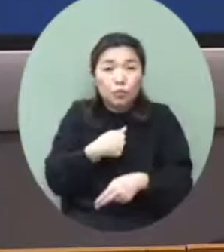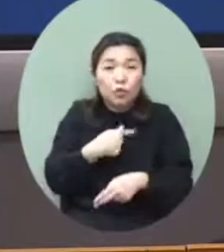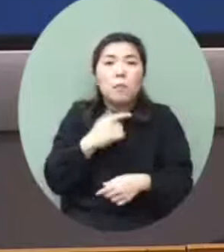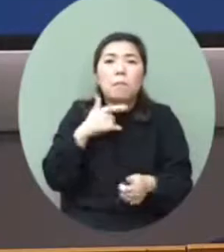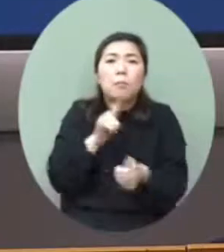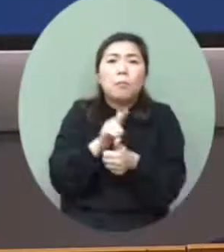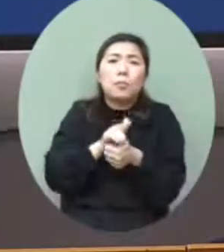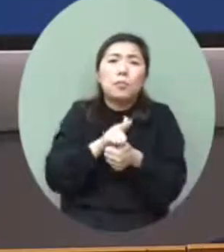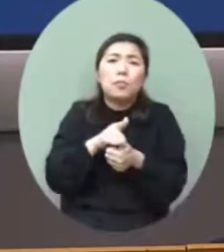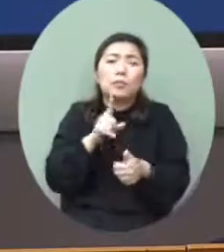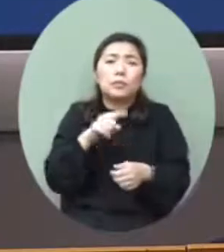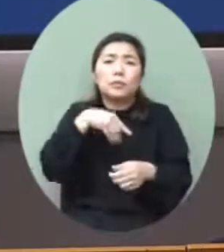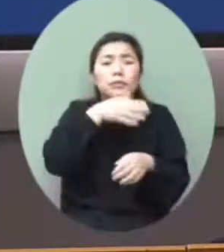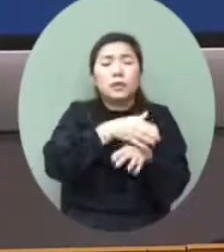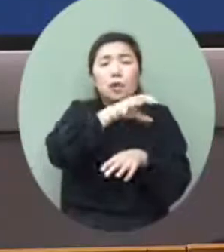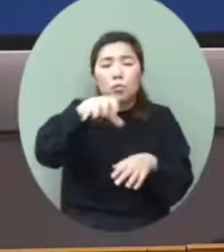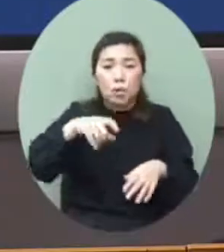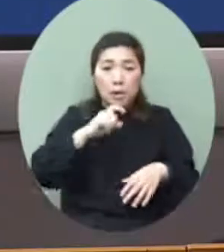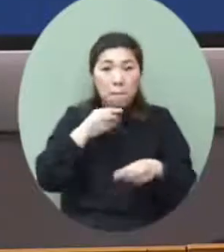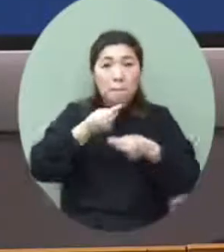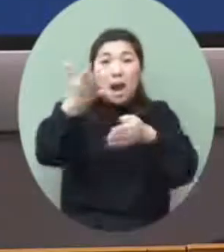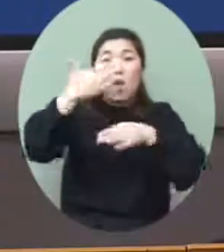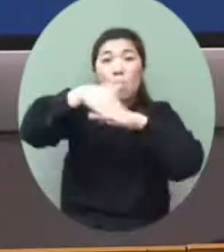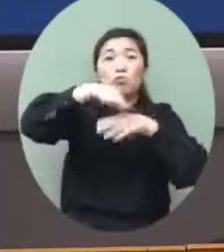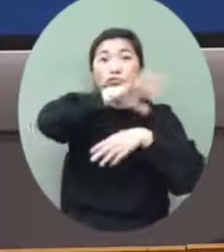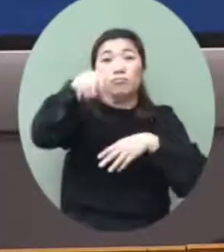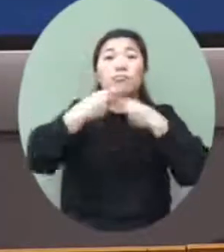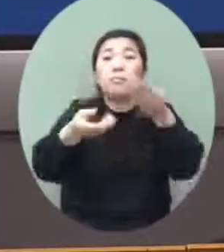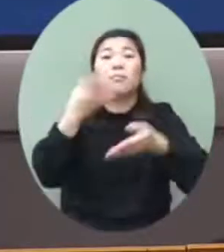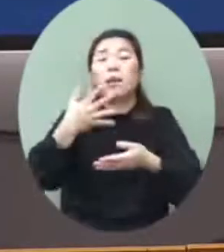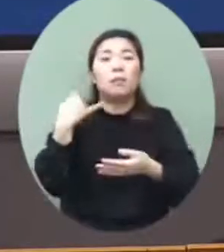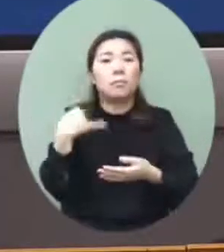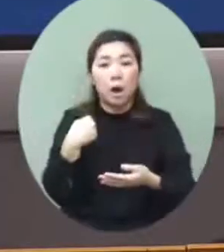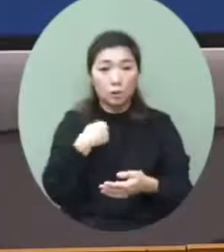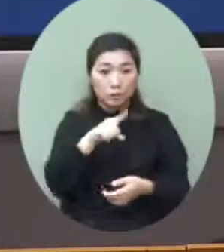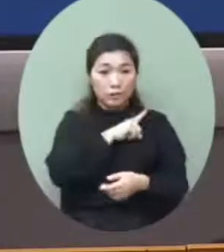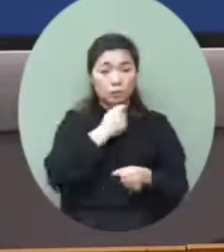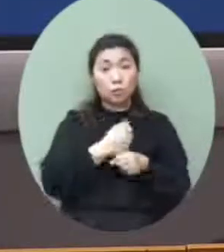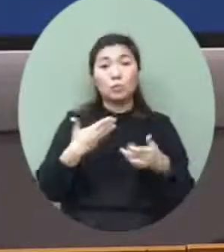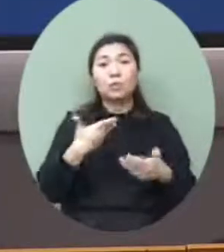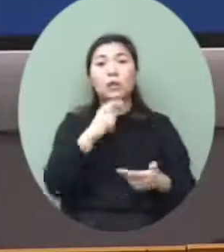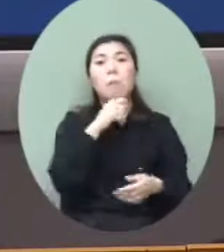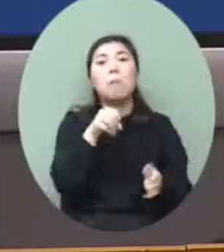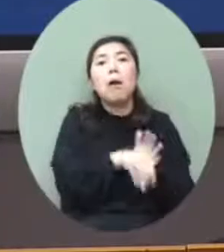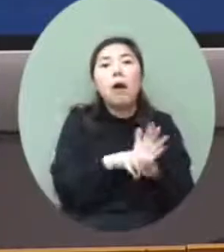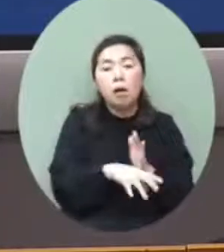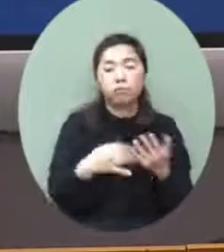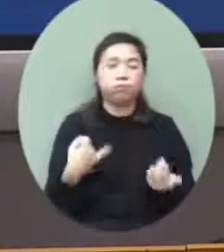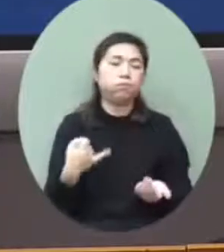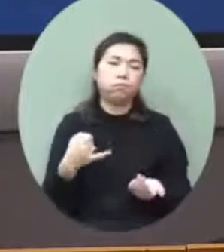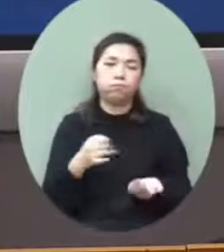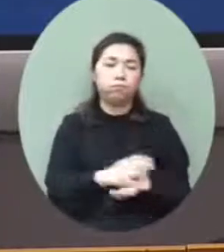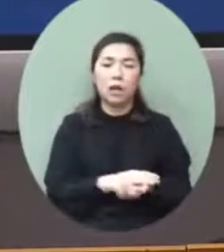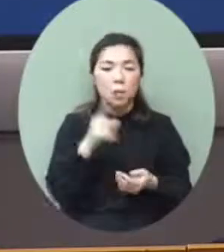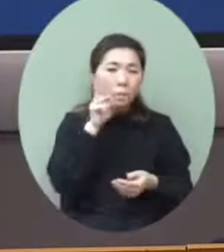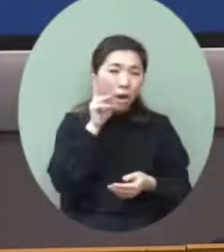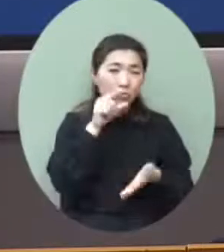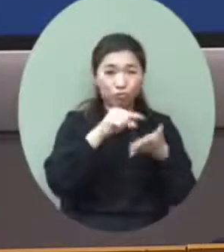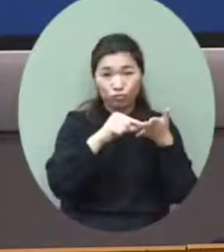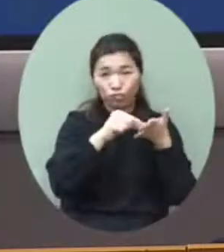the N95 respirators, so we cannot distribute all our